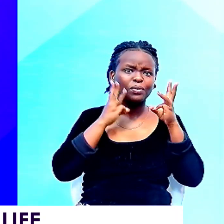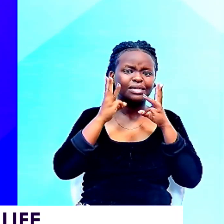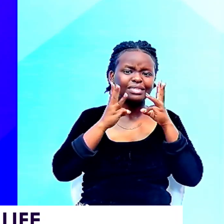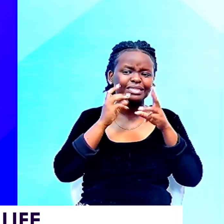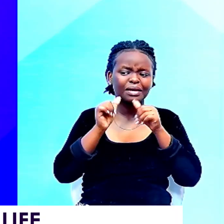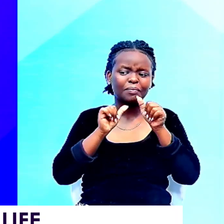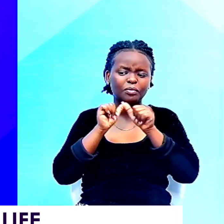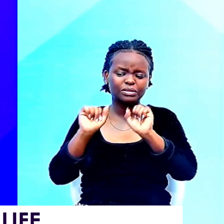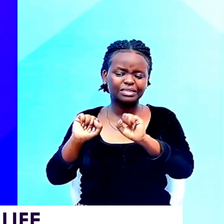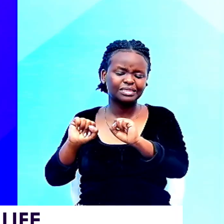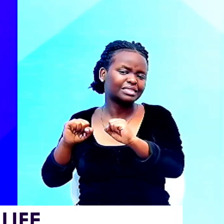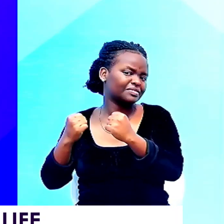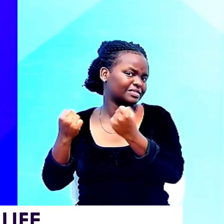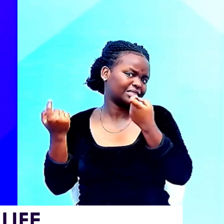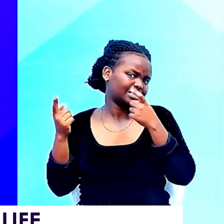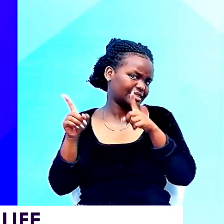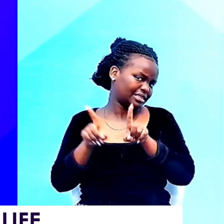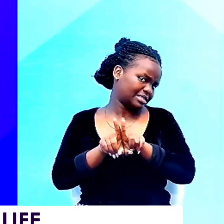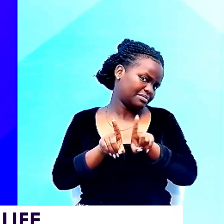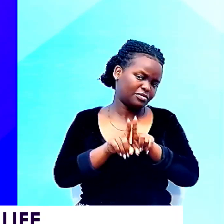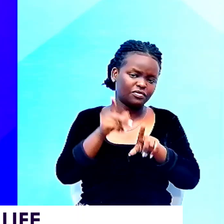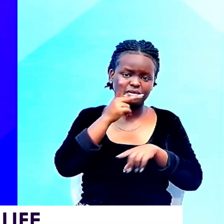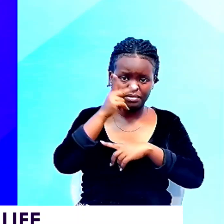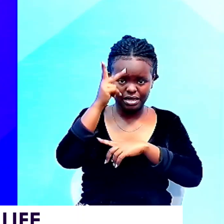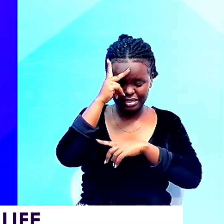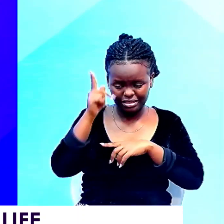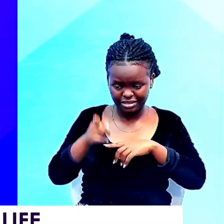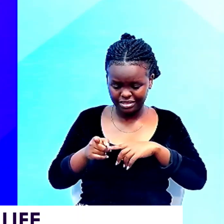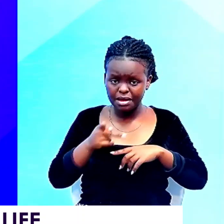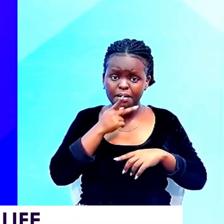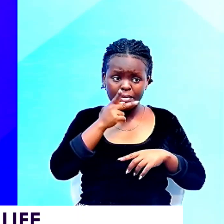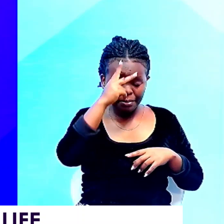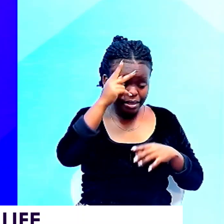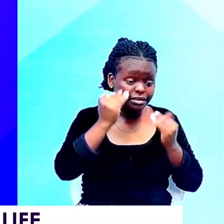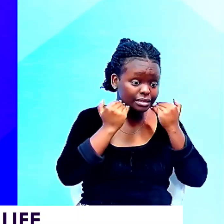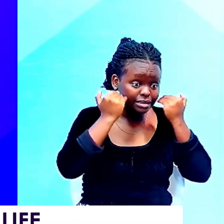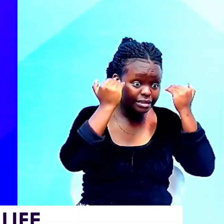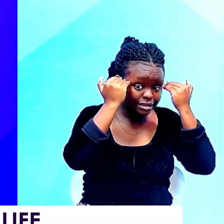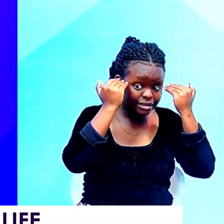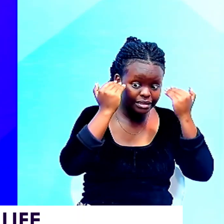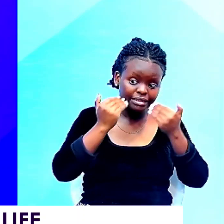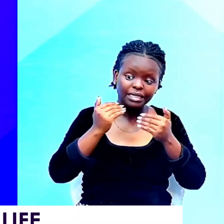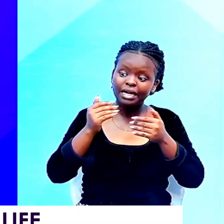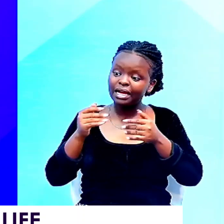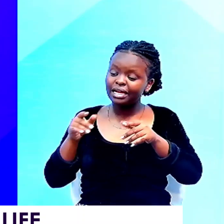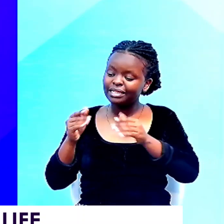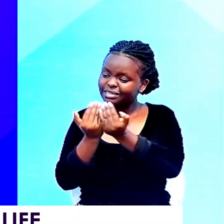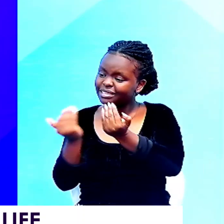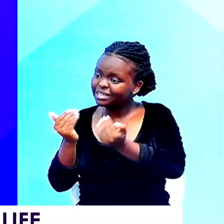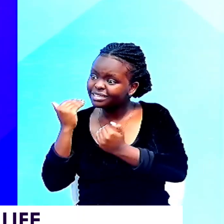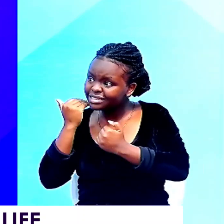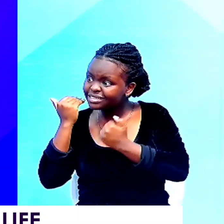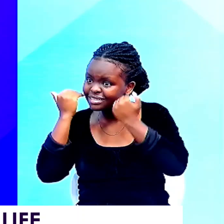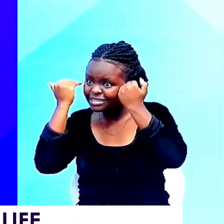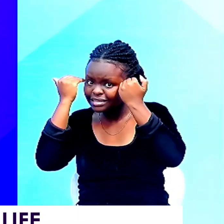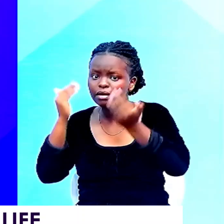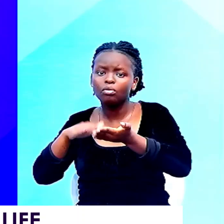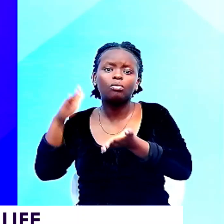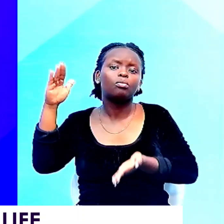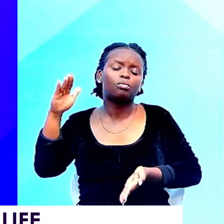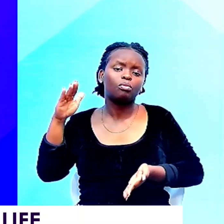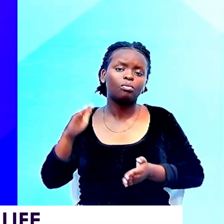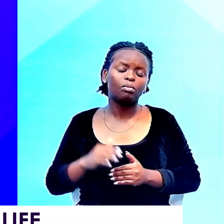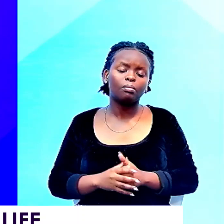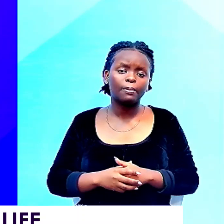them. So it's not, the parent is worried and the child is worried more. You understand? And